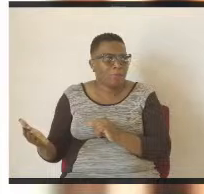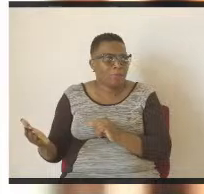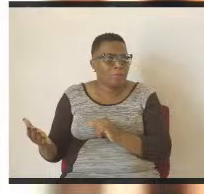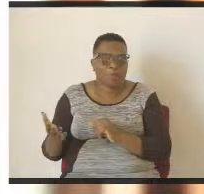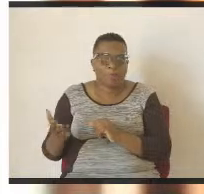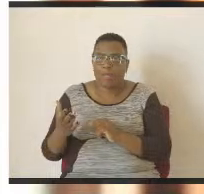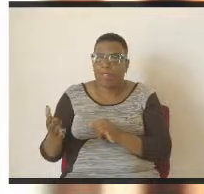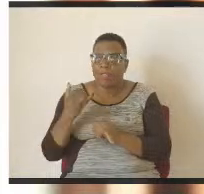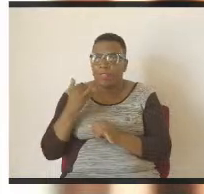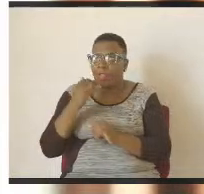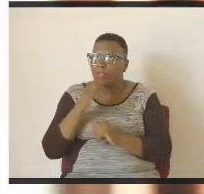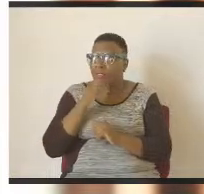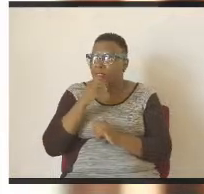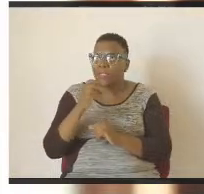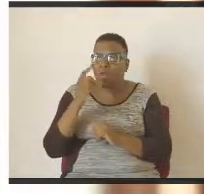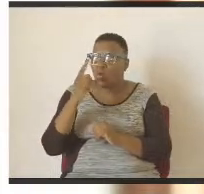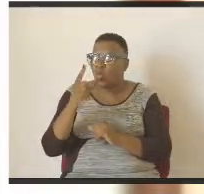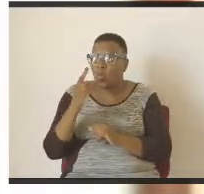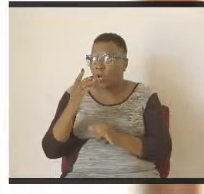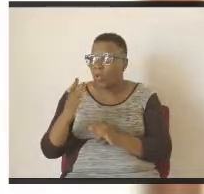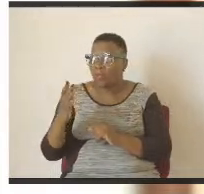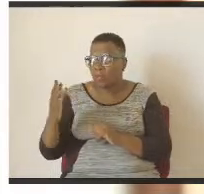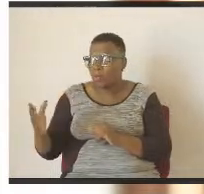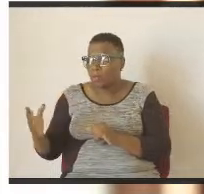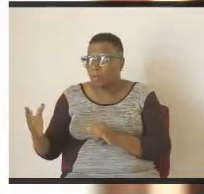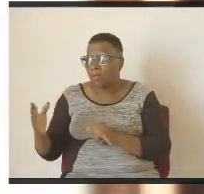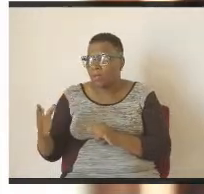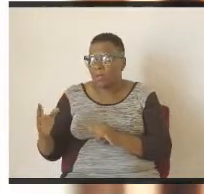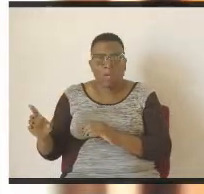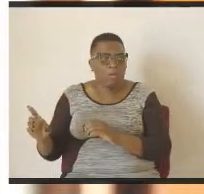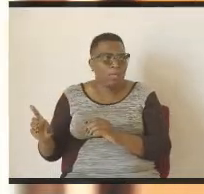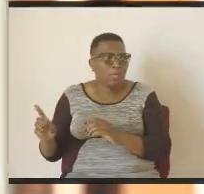not one claim that could have been made against him.